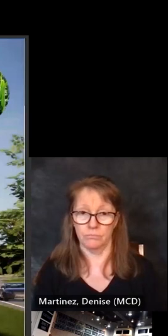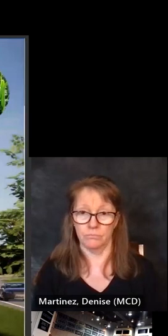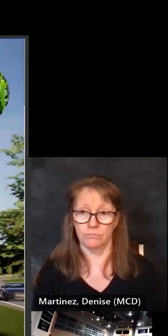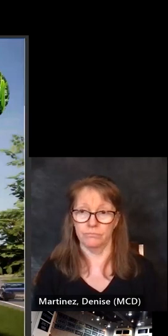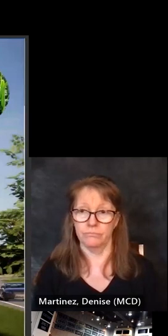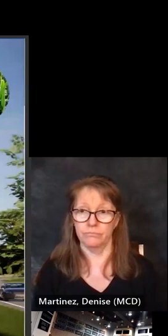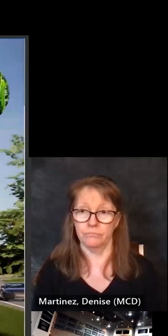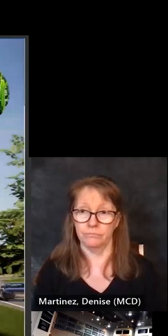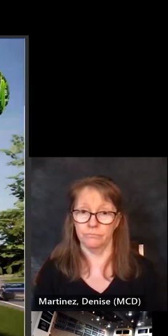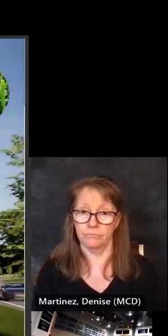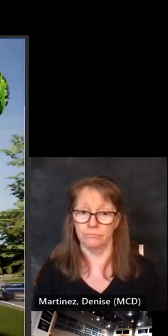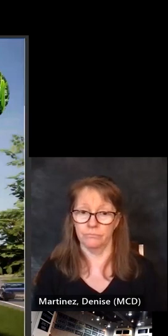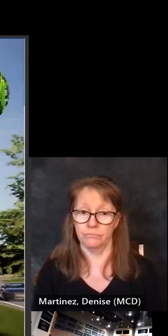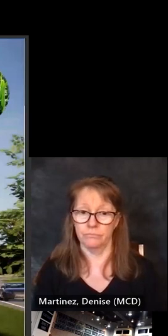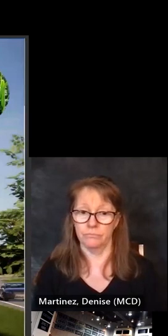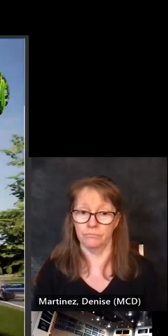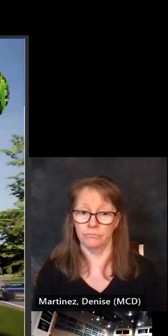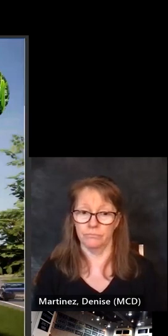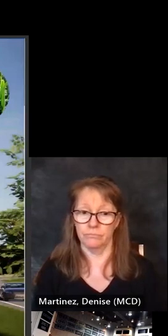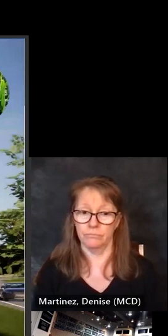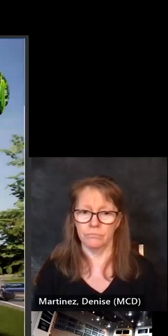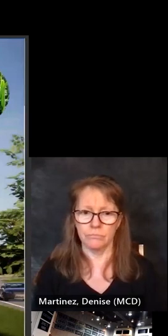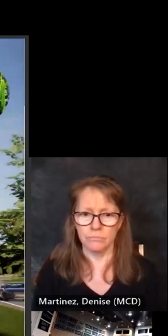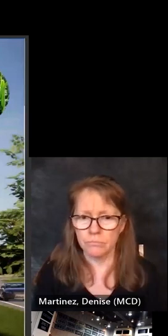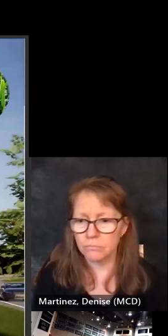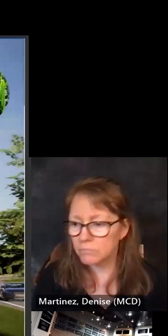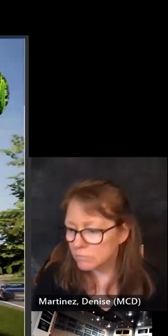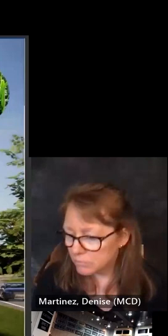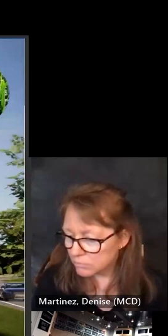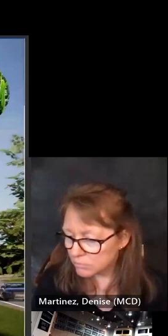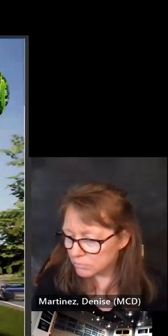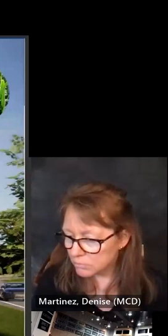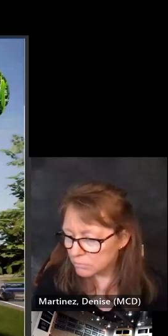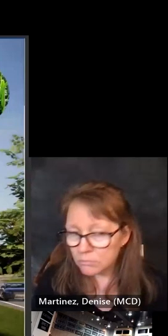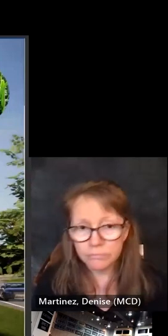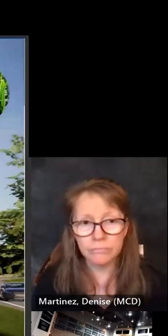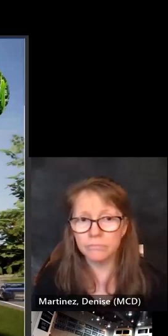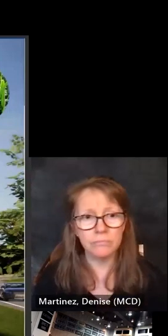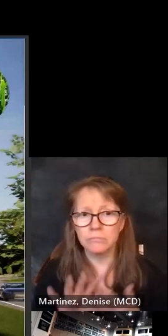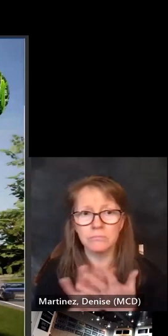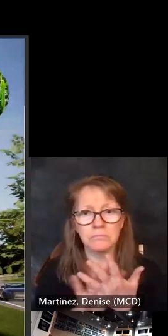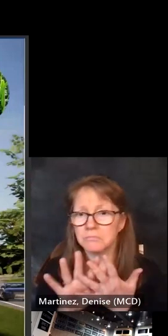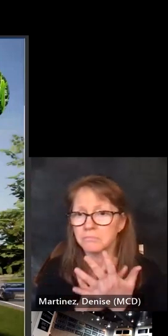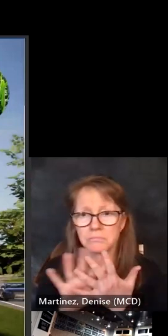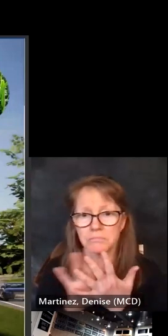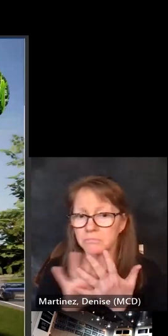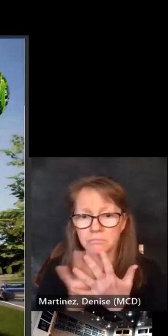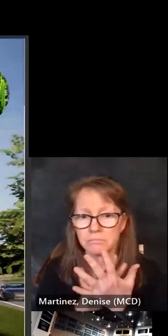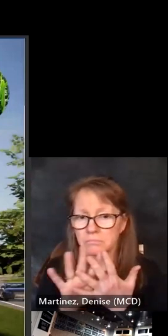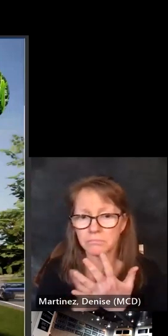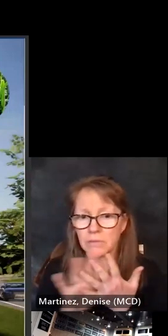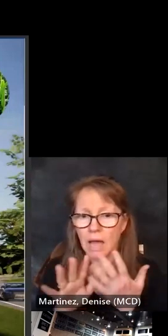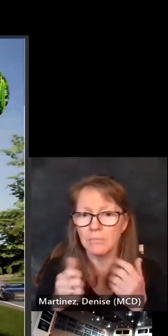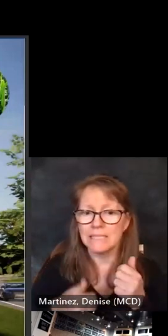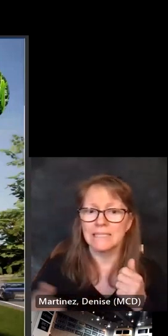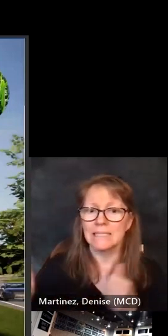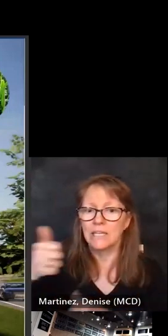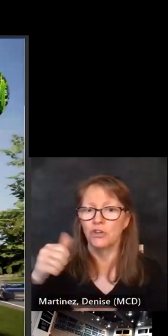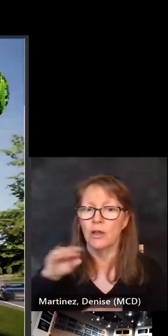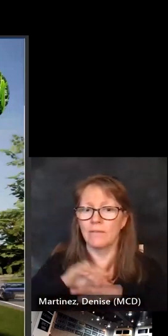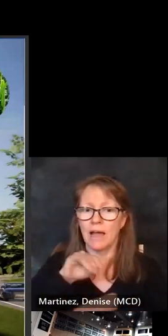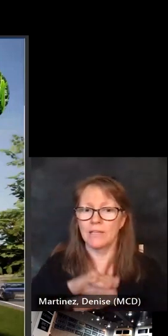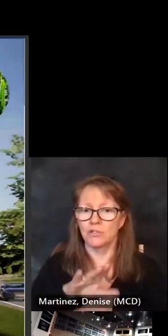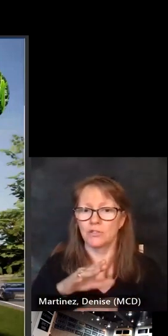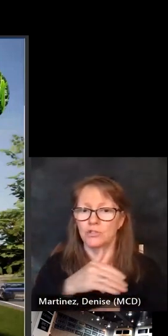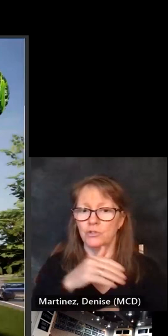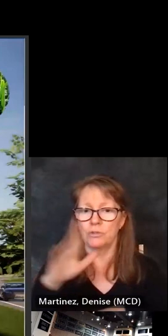Sure. Yes. Though I propose to sort of ask you to sort of reintroduce myself or introduce myself more formally. I serve as a senior advisor to the mayor, focusing